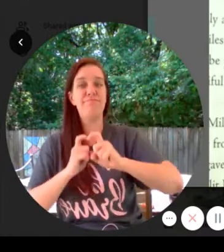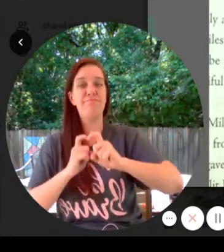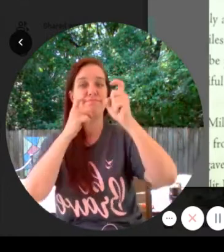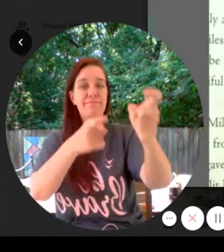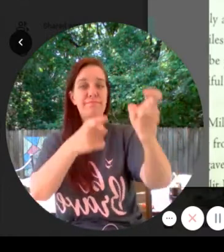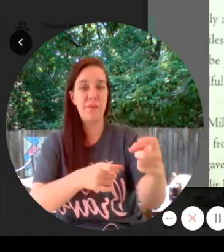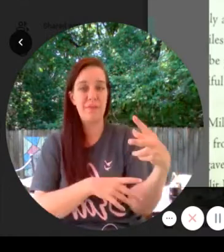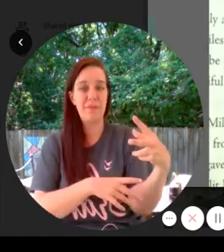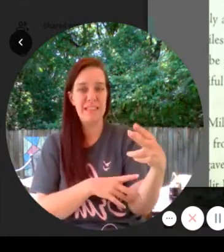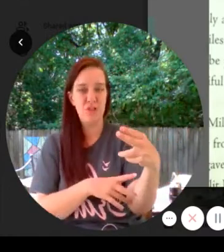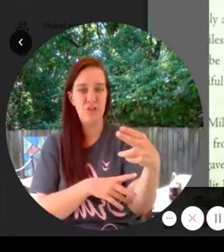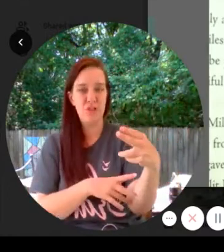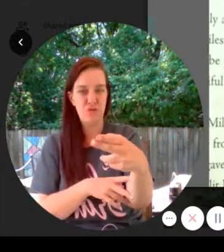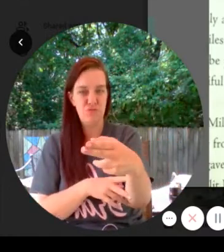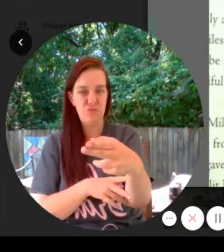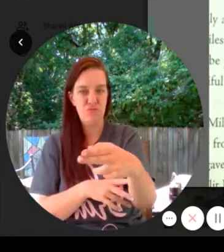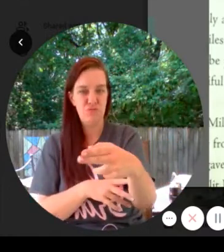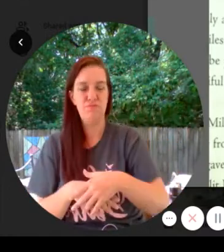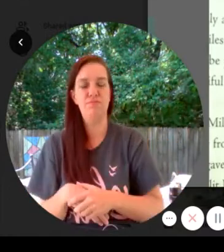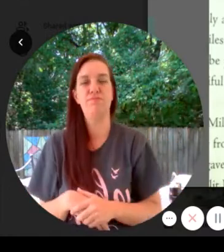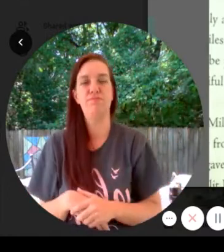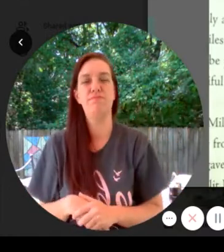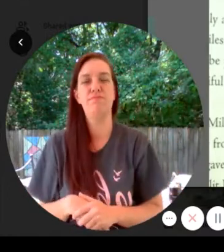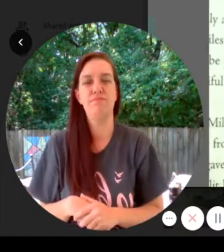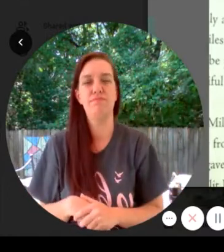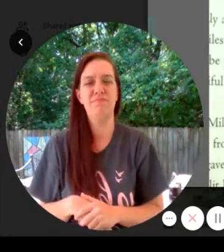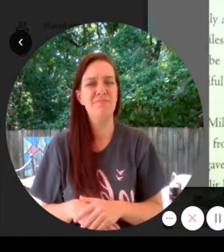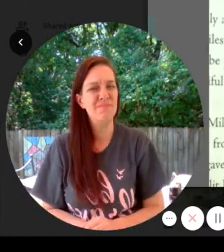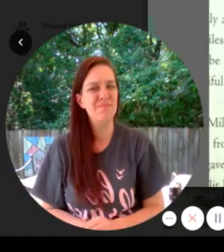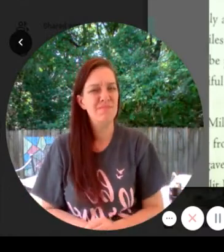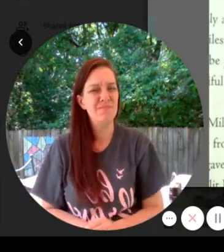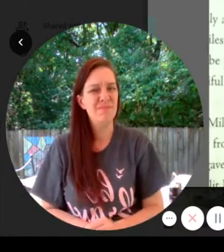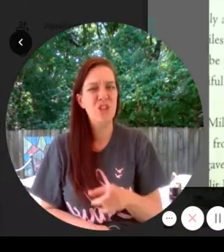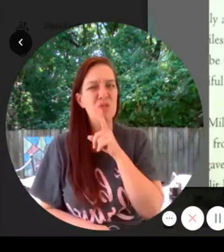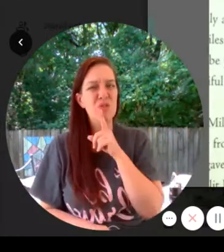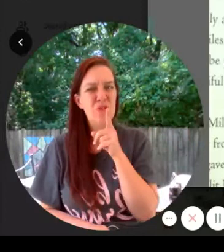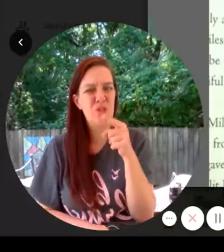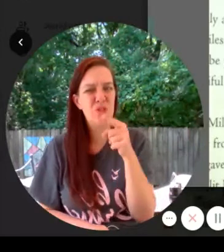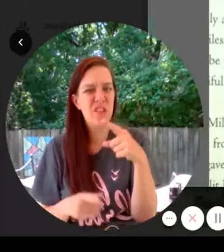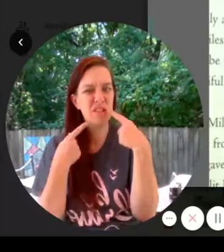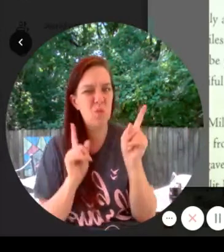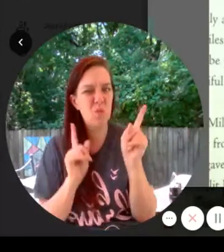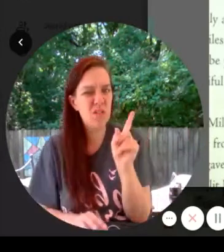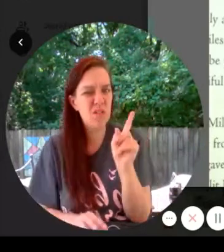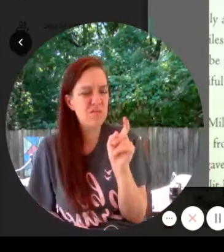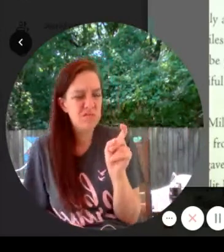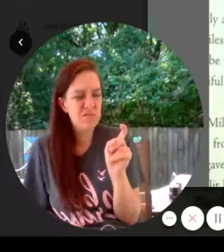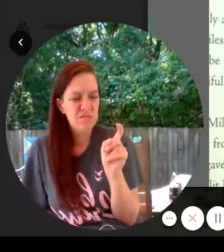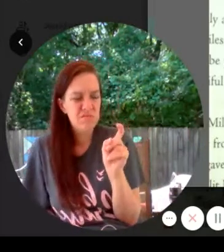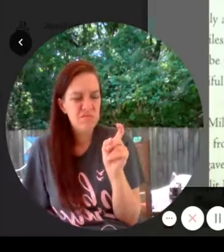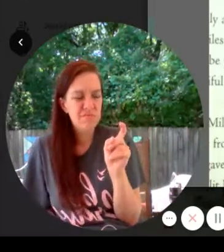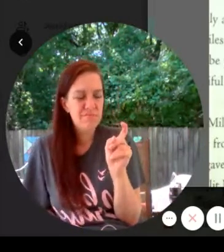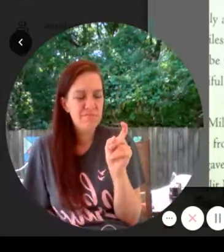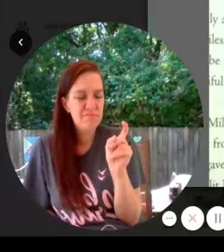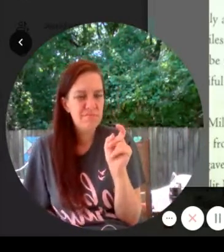of scissors. "Are you sure this works?" Miles asked.